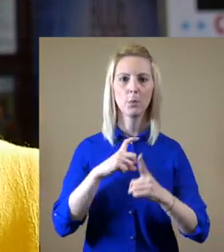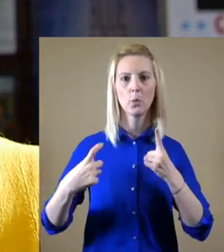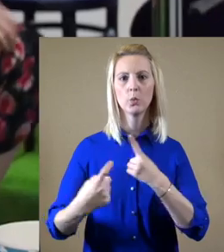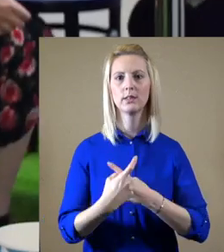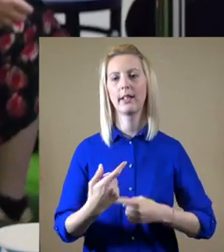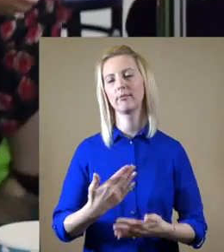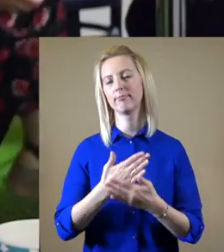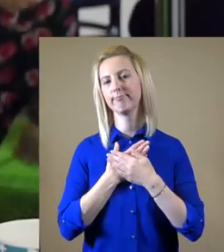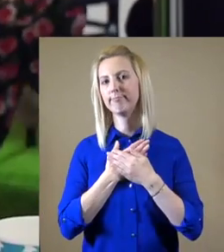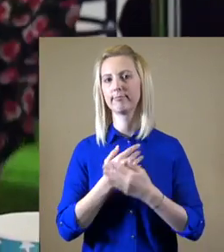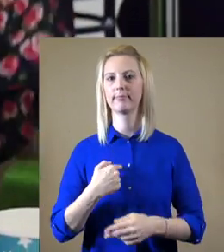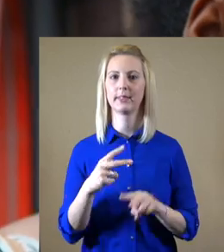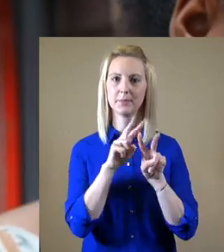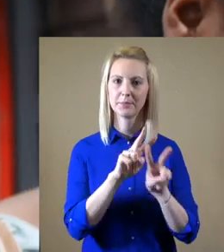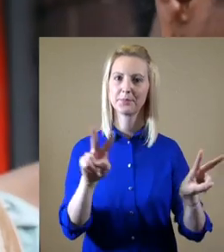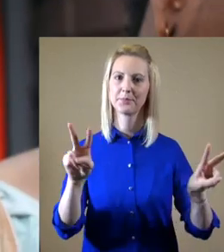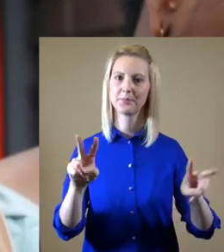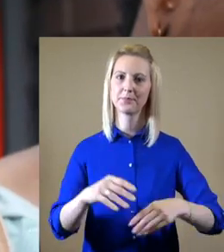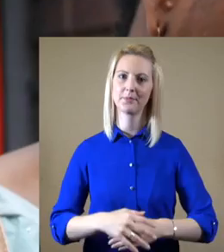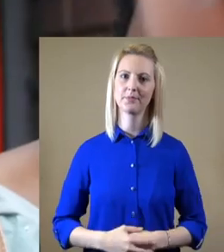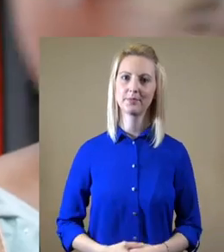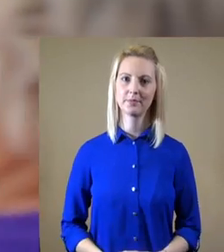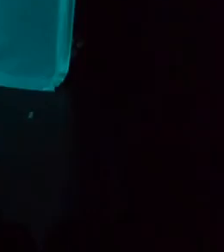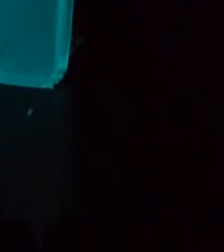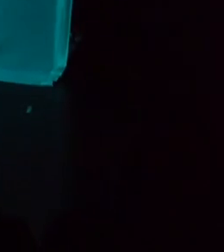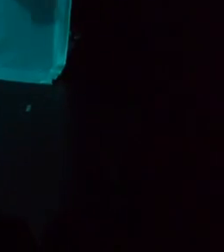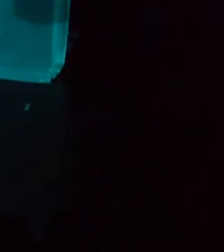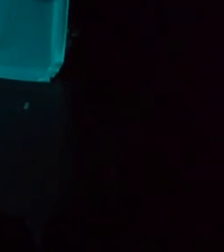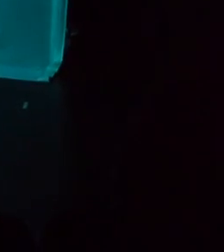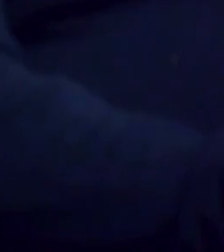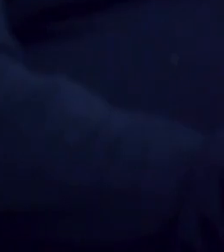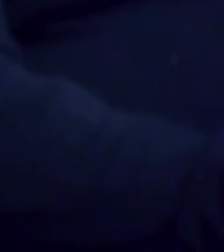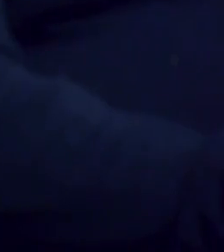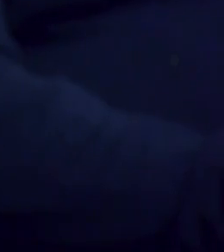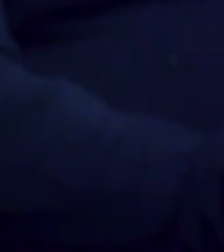the festival, which has been just joyous to watch.